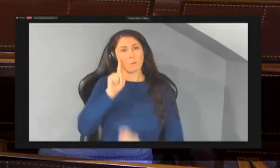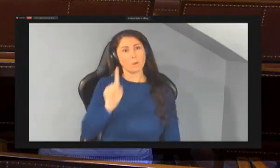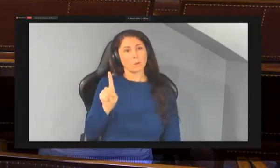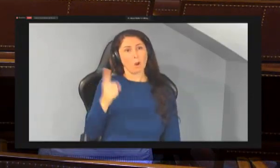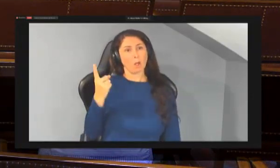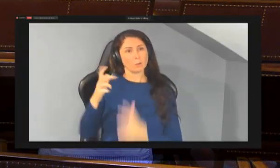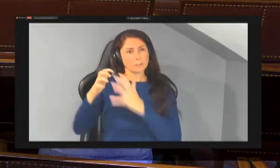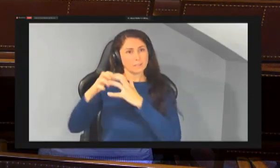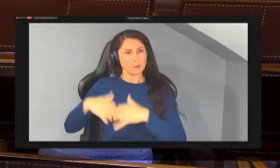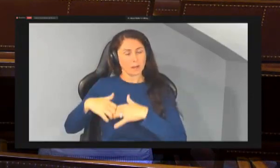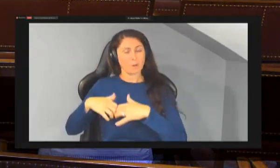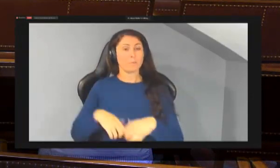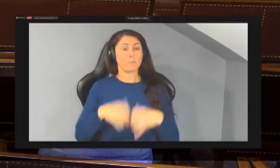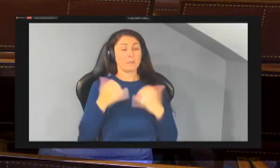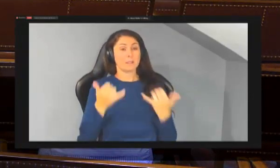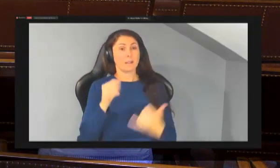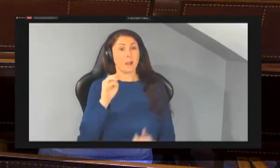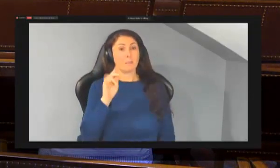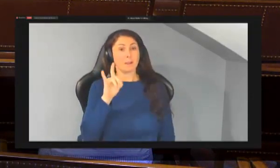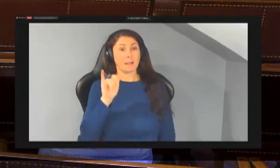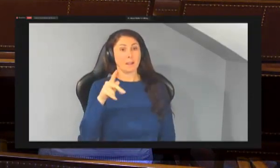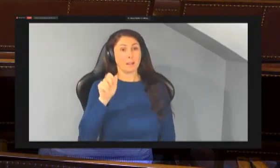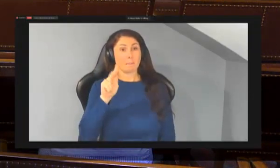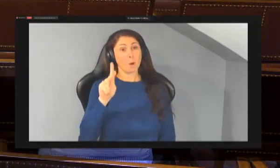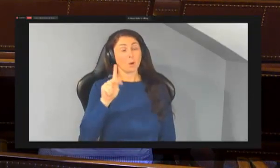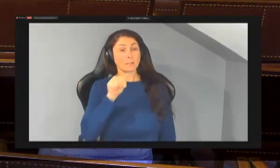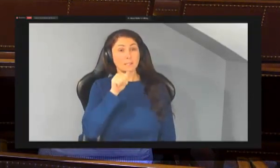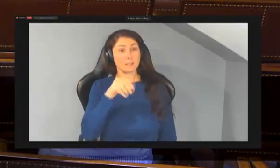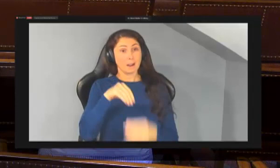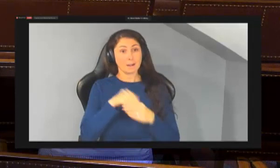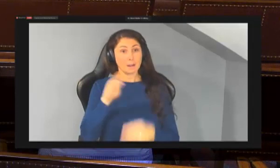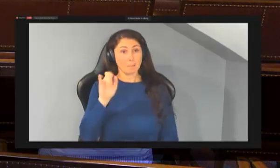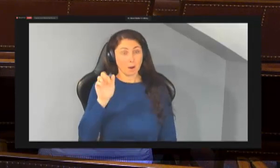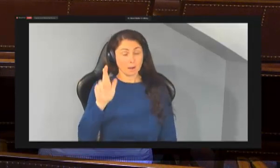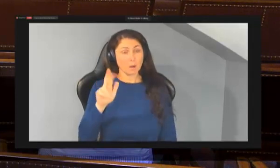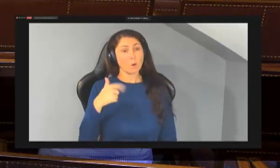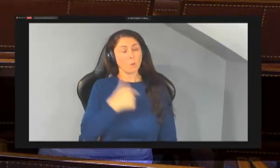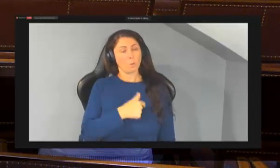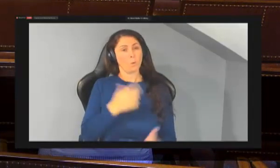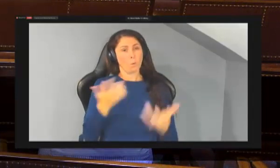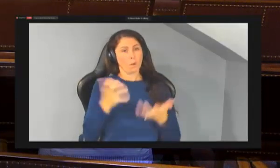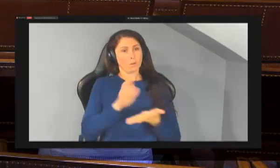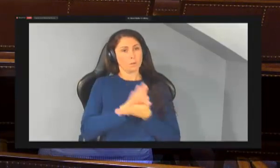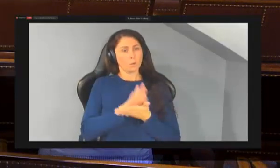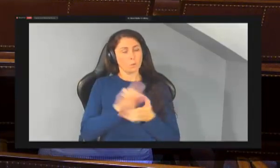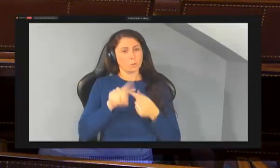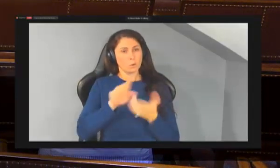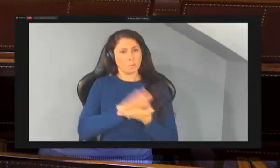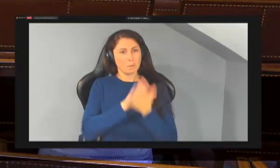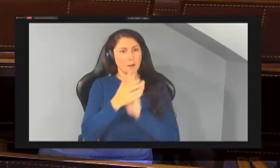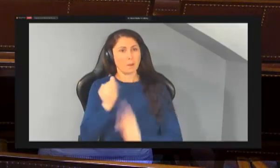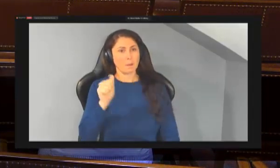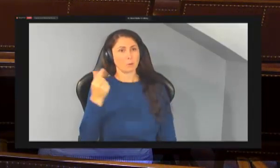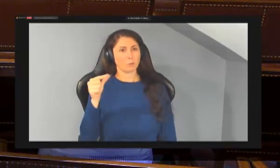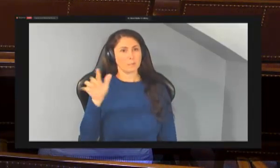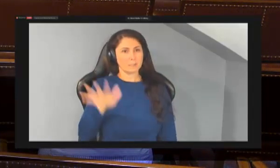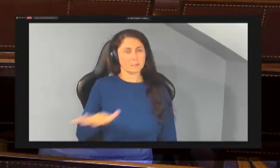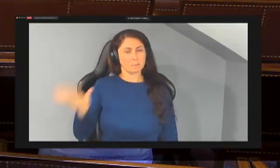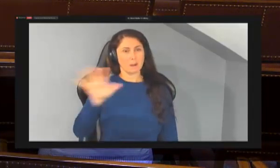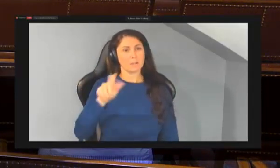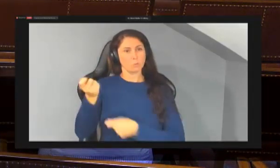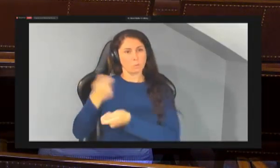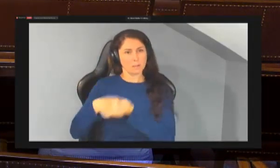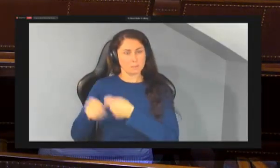it down. Now that McKinley Park is no longer in Bon Air, we want the school to become a green space as